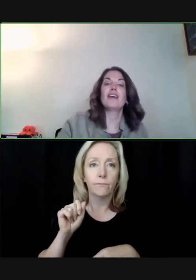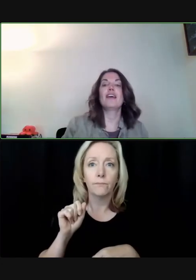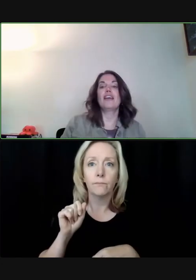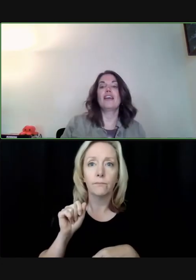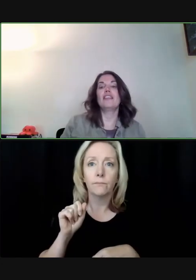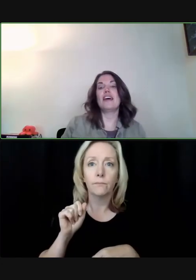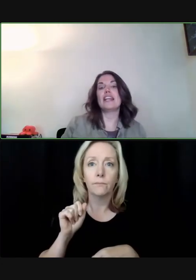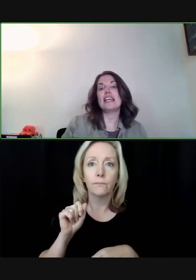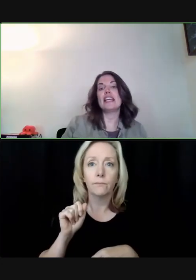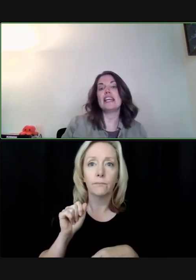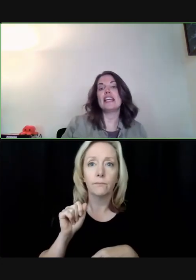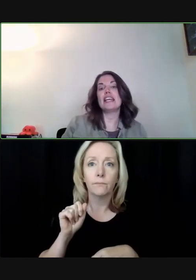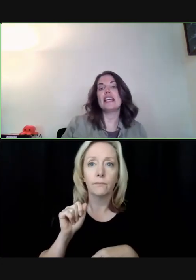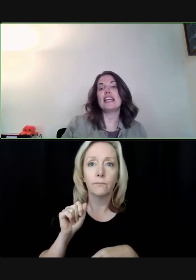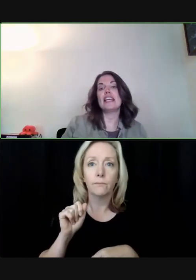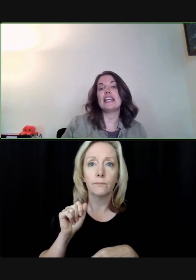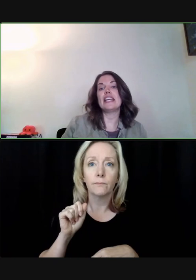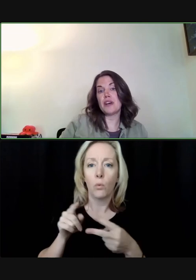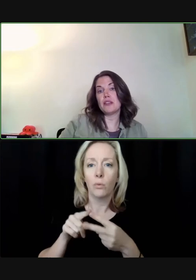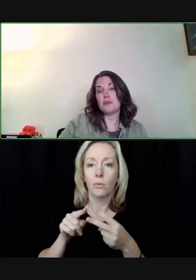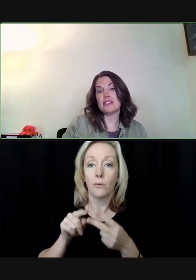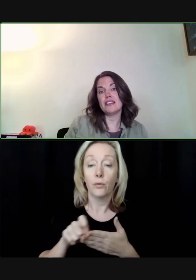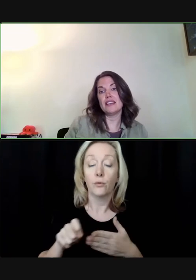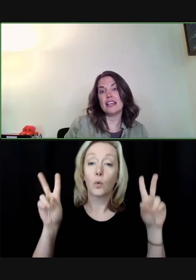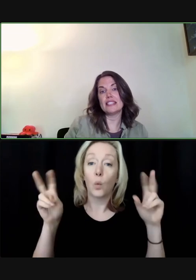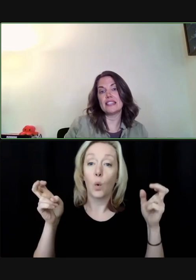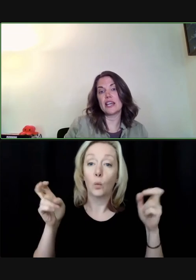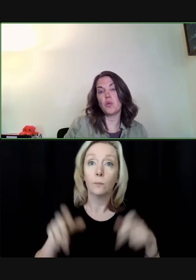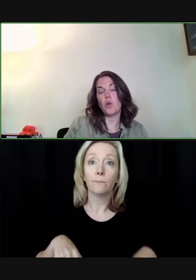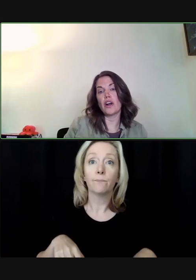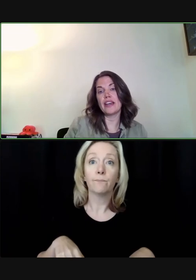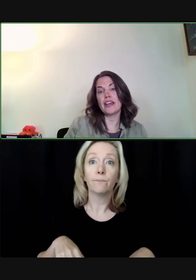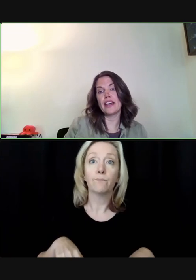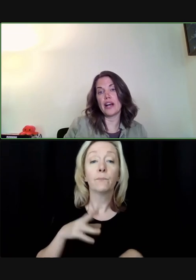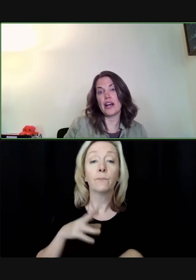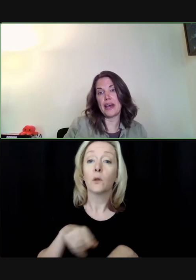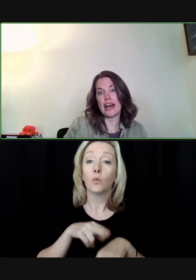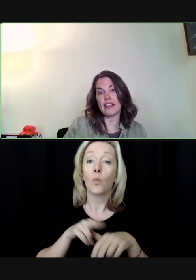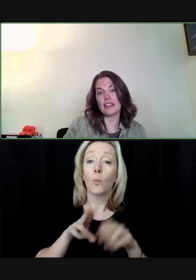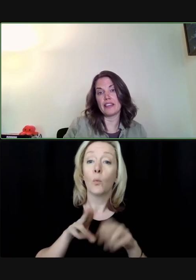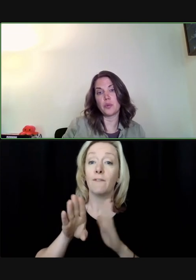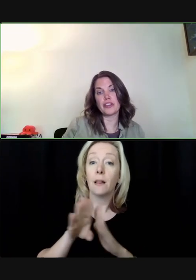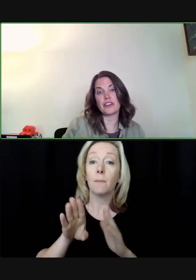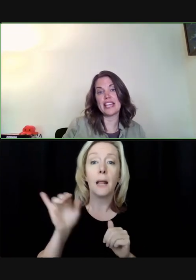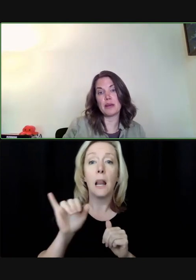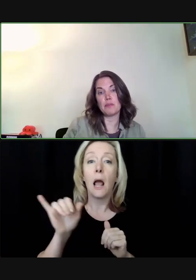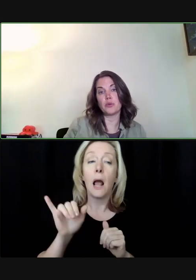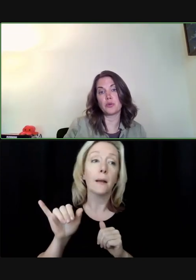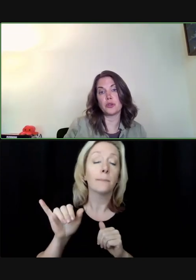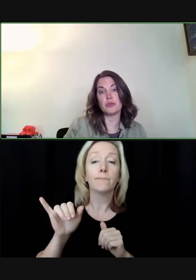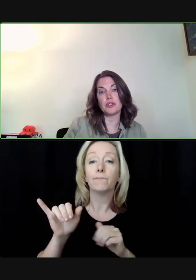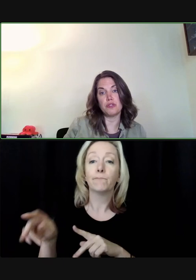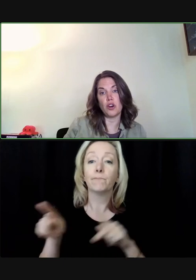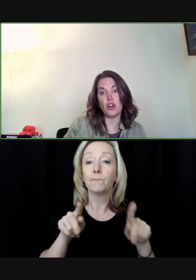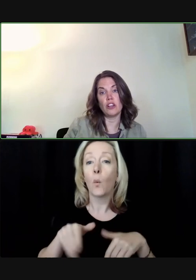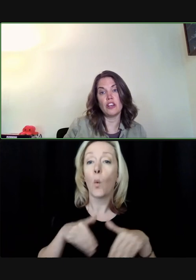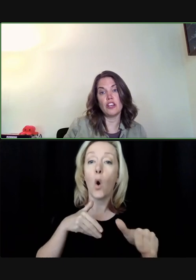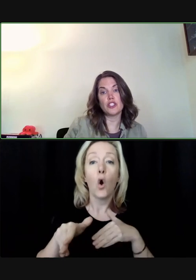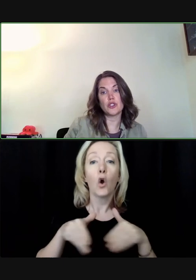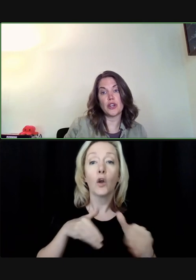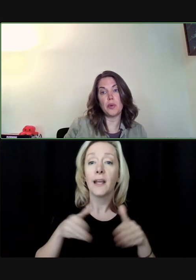it, that if normal development is like walking a wide path where there is ample room